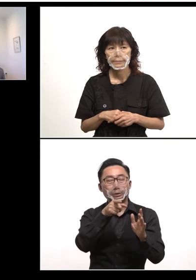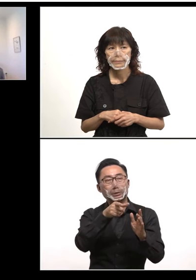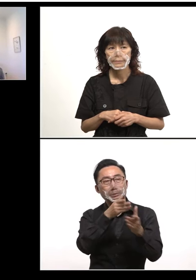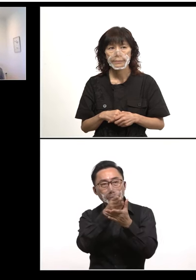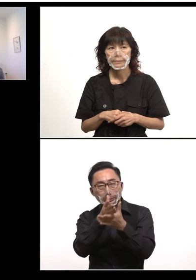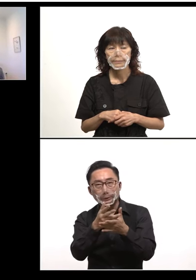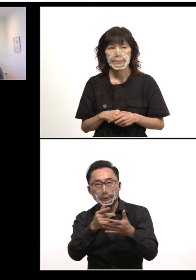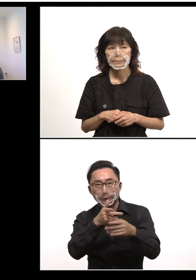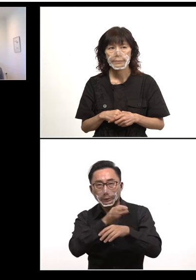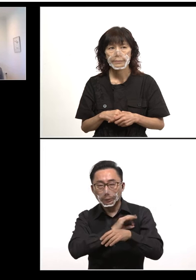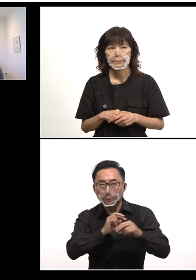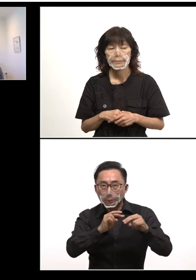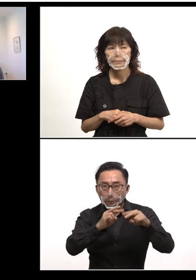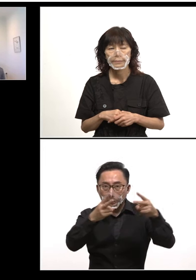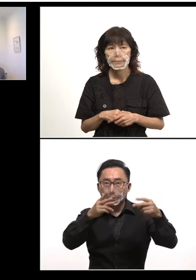great first step.